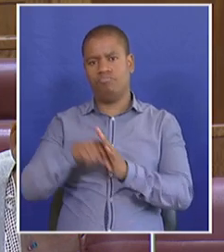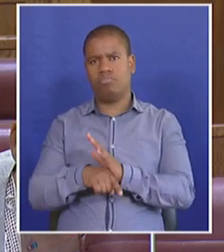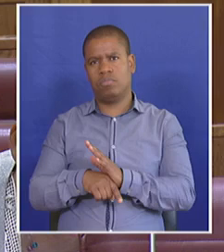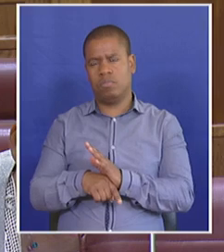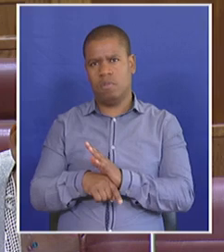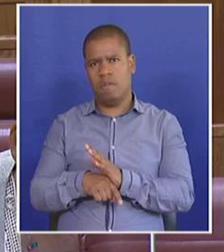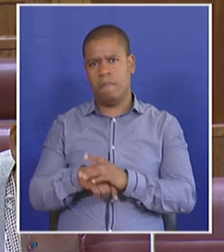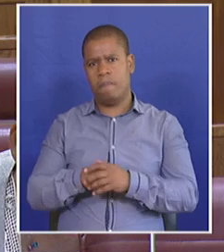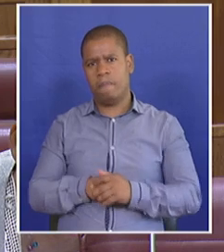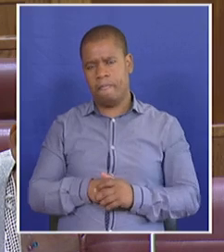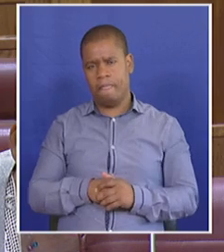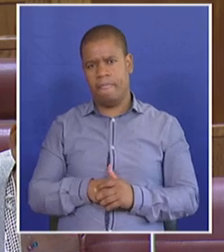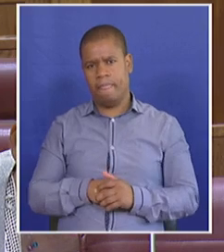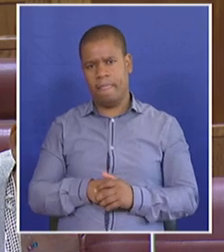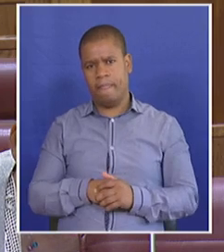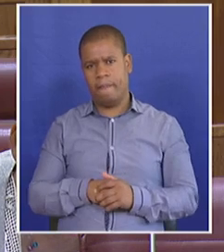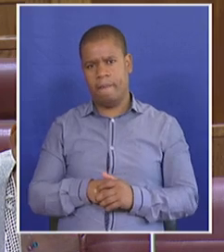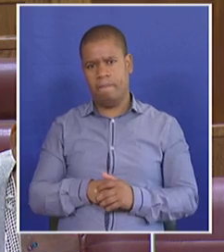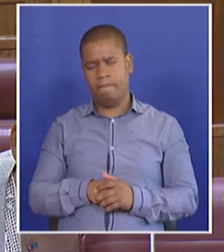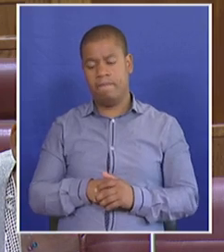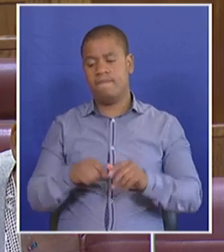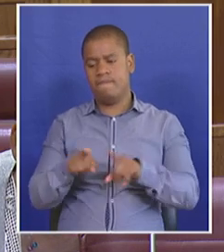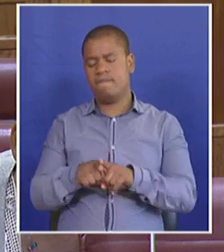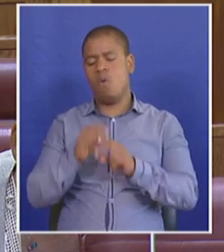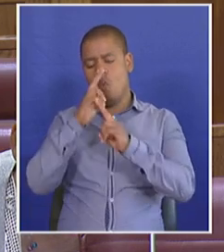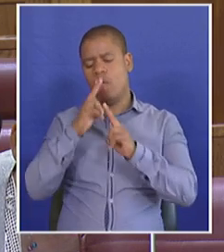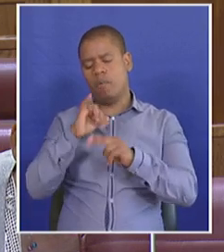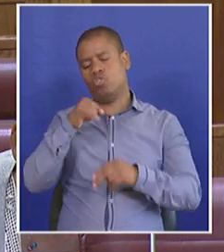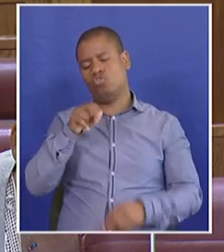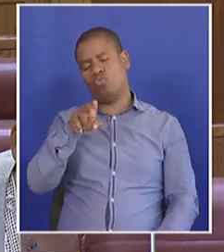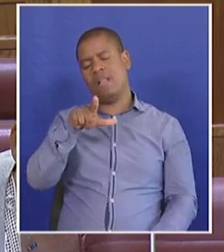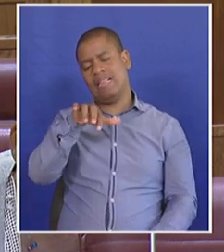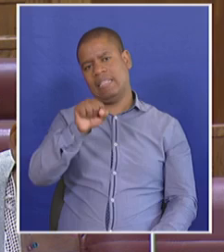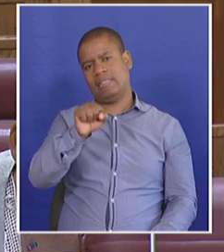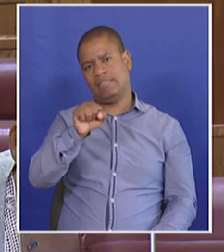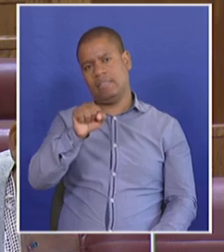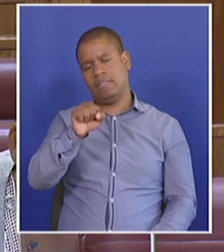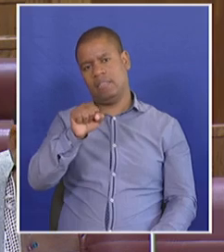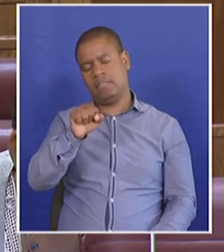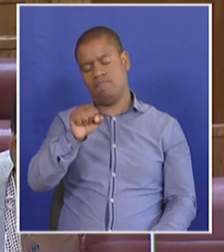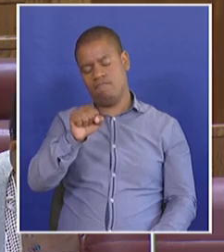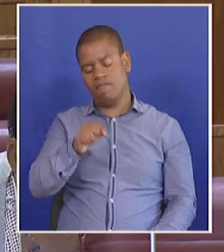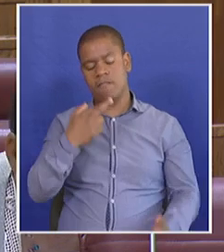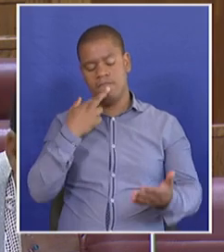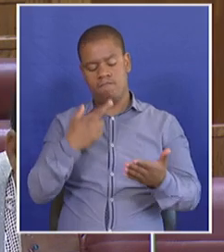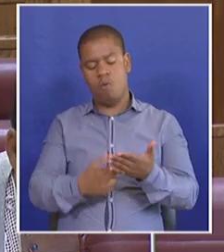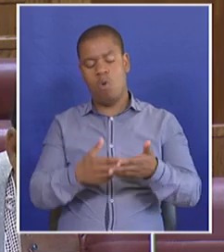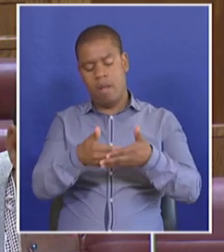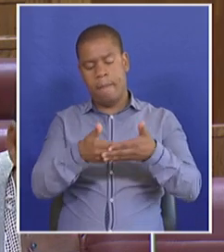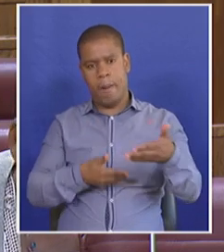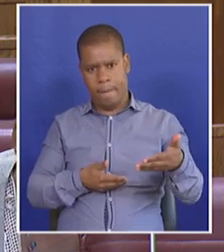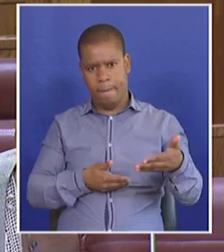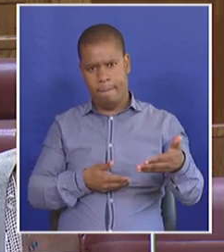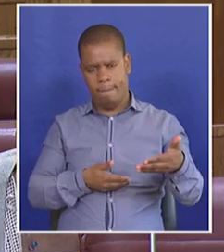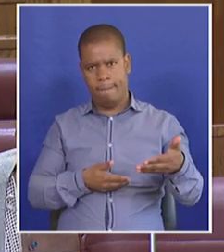Madam Chairperson, also apply to Honorable Julius. Separate the report as